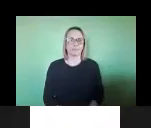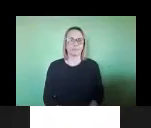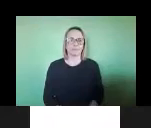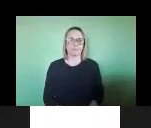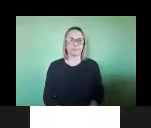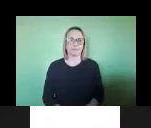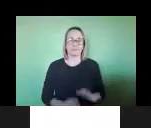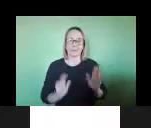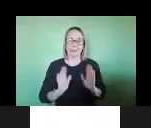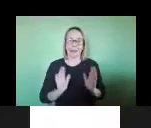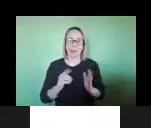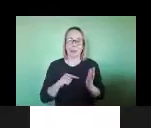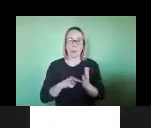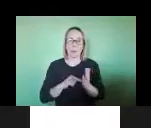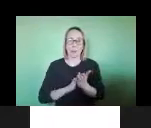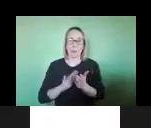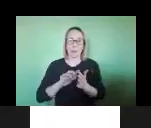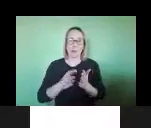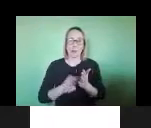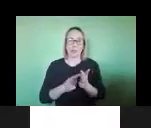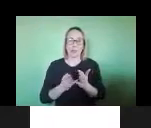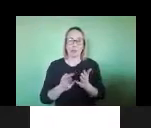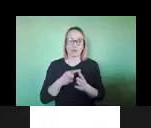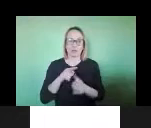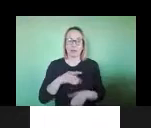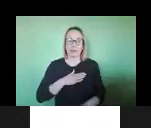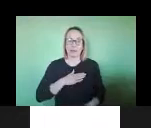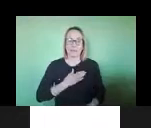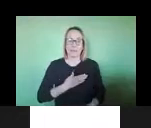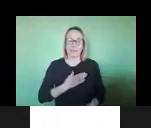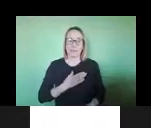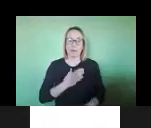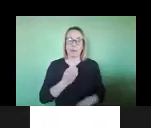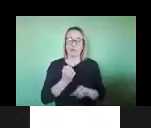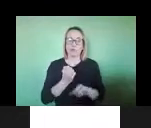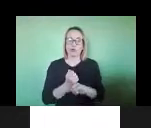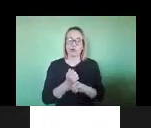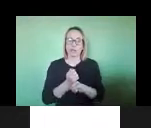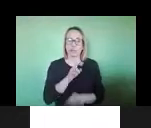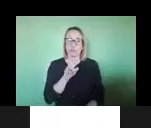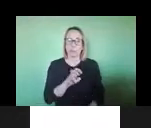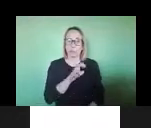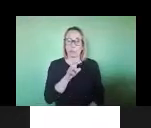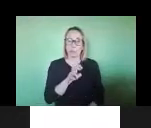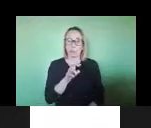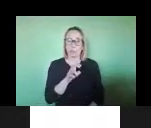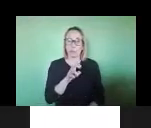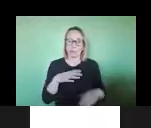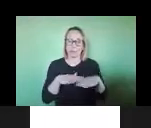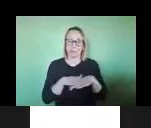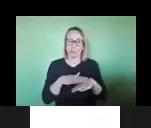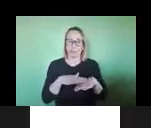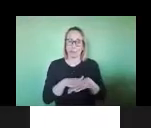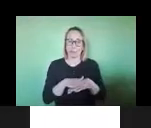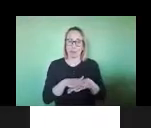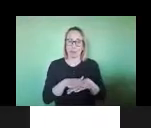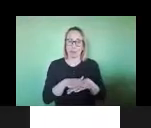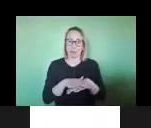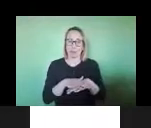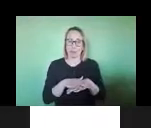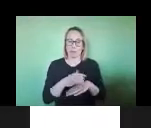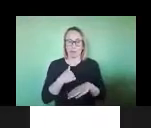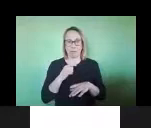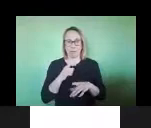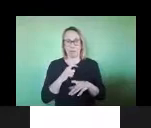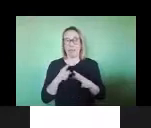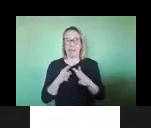Hi everybody, this is Teresa. She's a member of our Grangemouth network with myself, who's a community living worker,